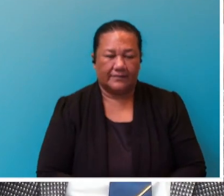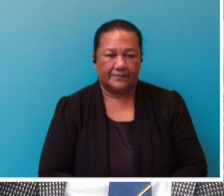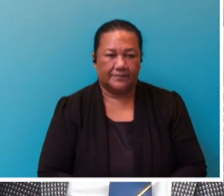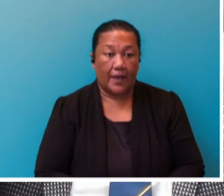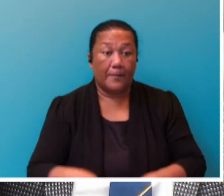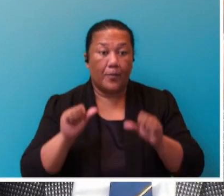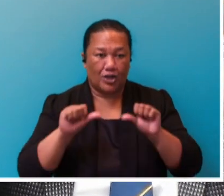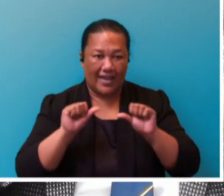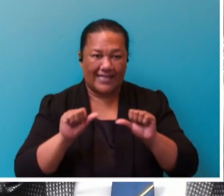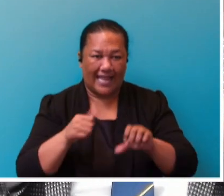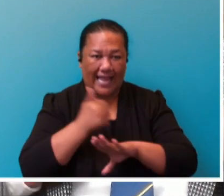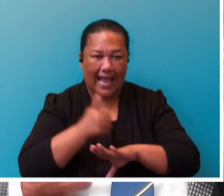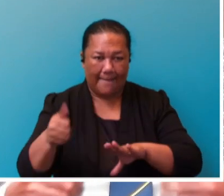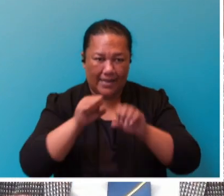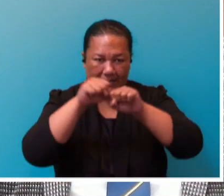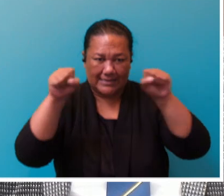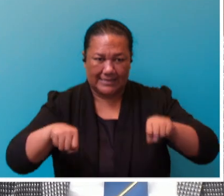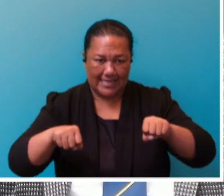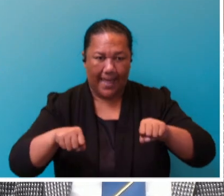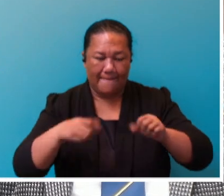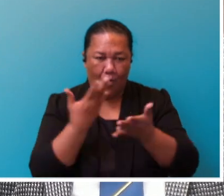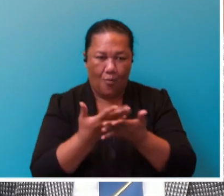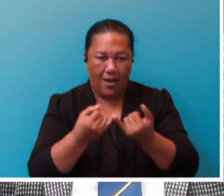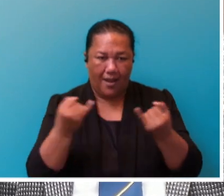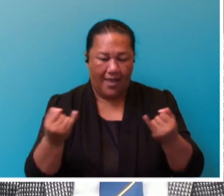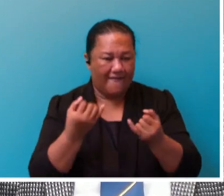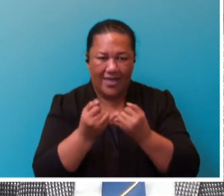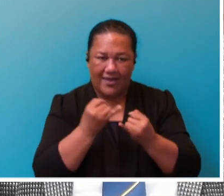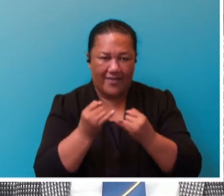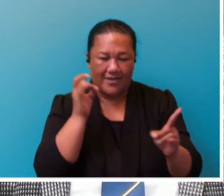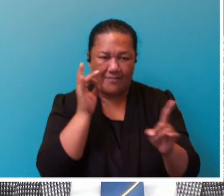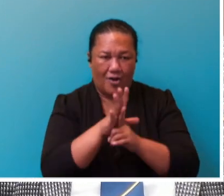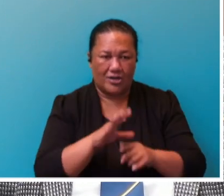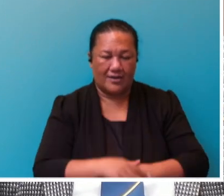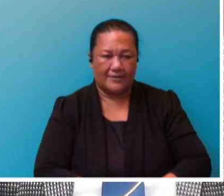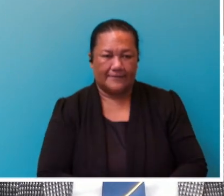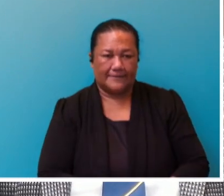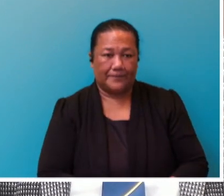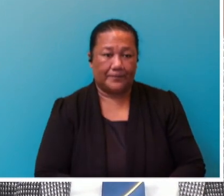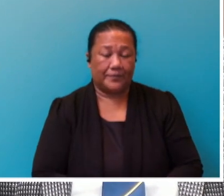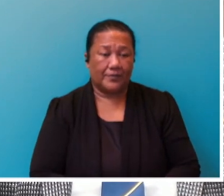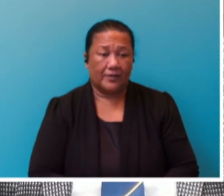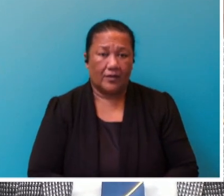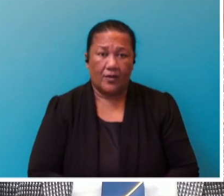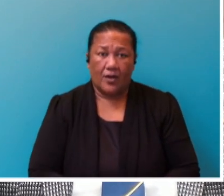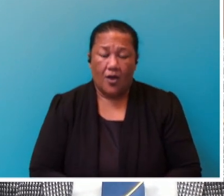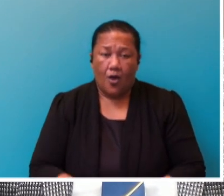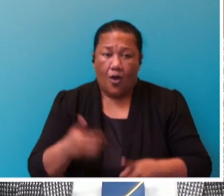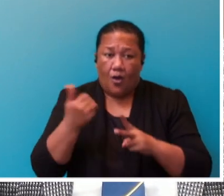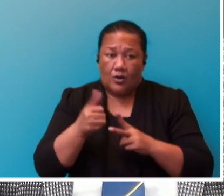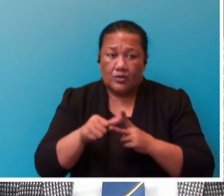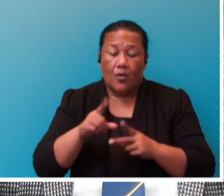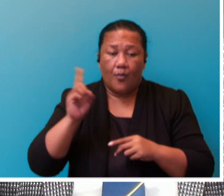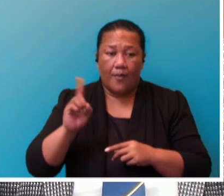protection of the government's systems is quite important. Also, I think it was important, Honorable Speaker, just to mention to